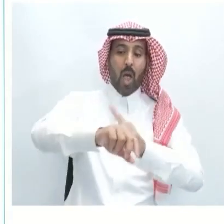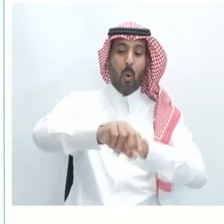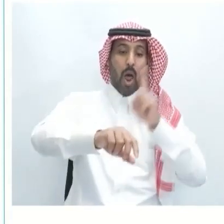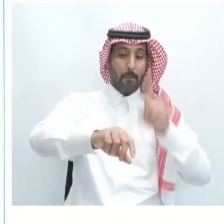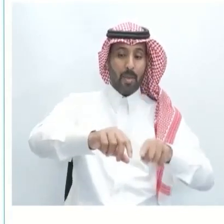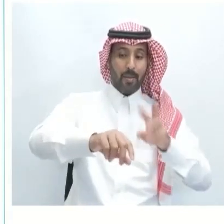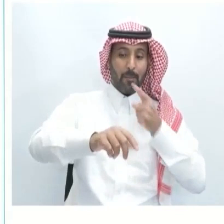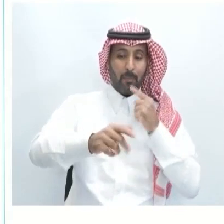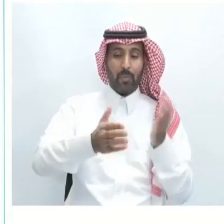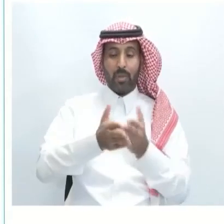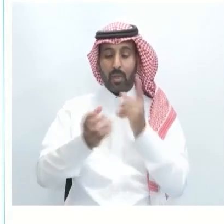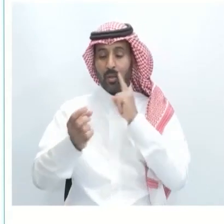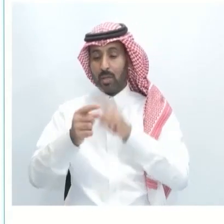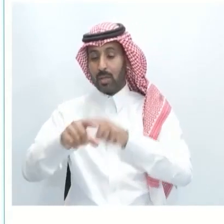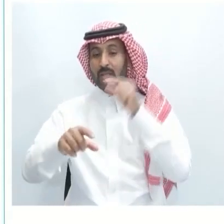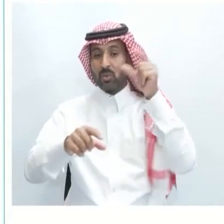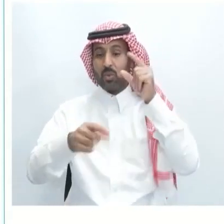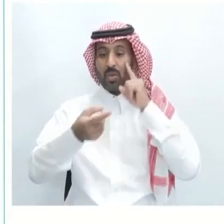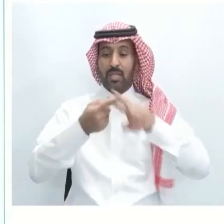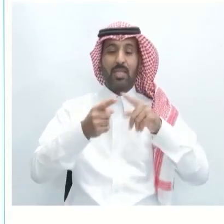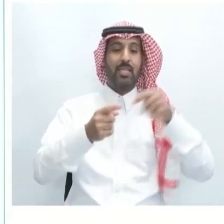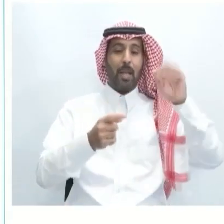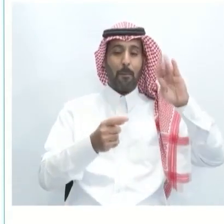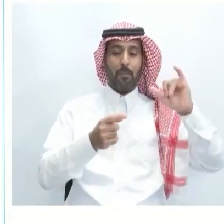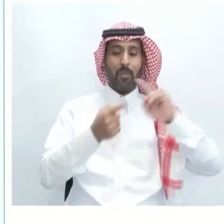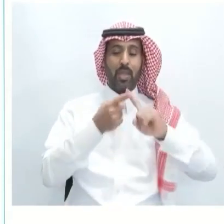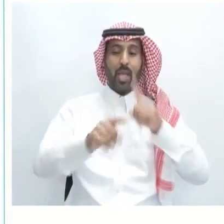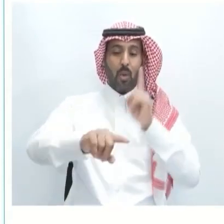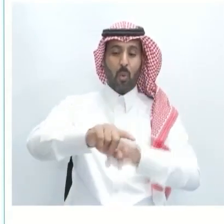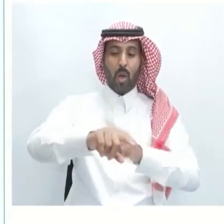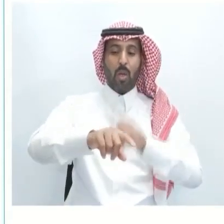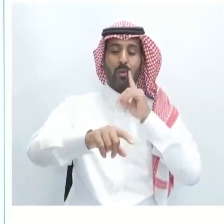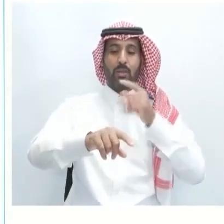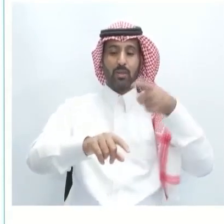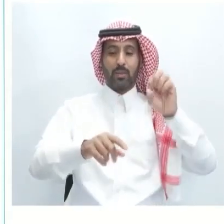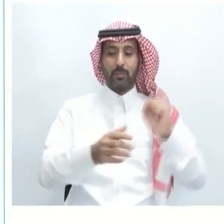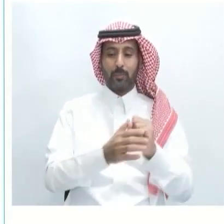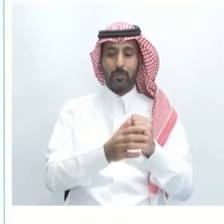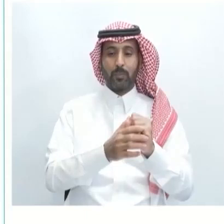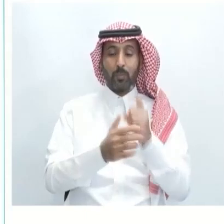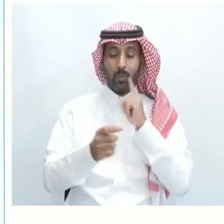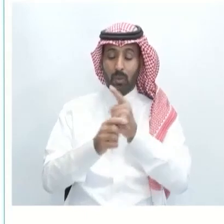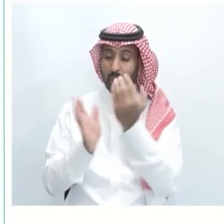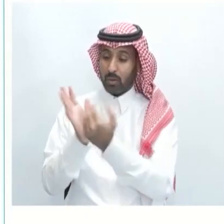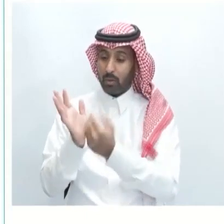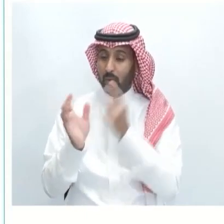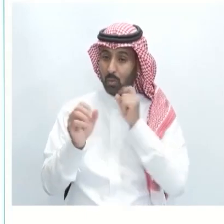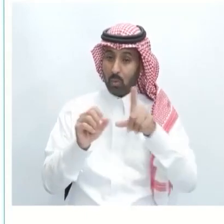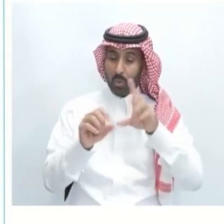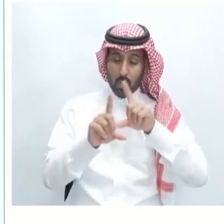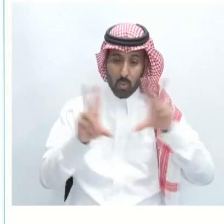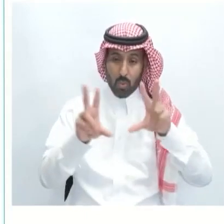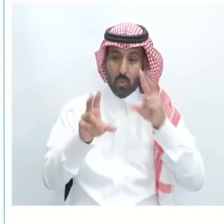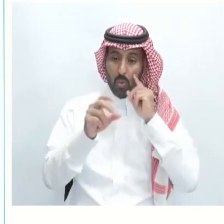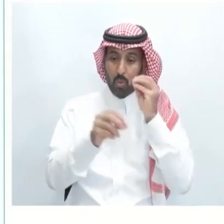become millidays, minutes would become centidays, and hours would become decidays. The report had many convincing